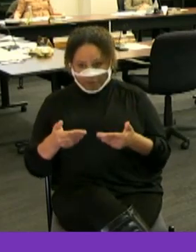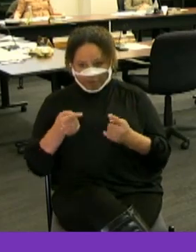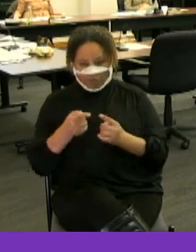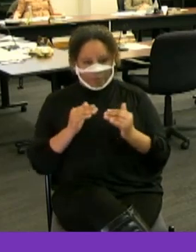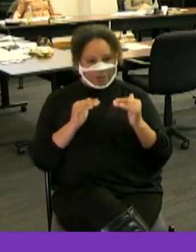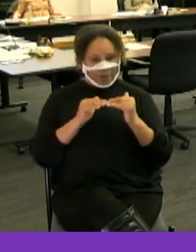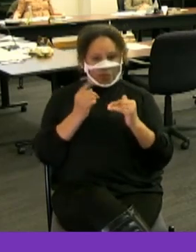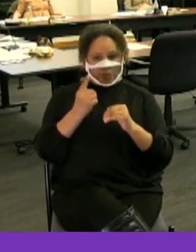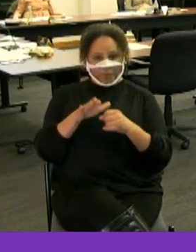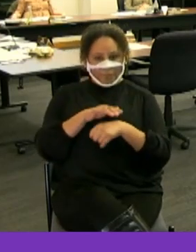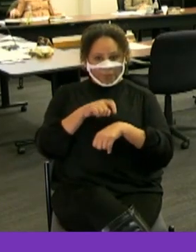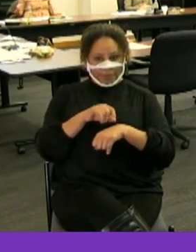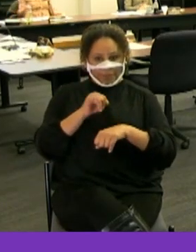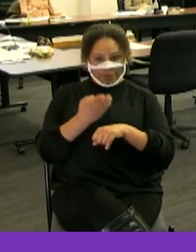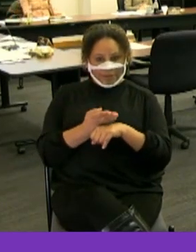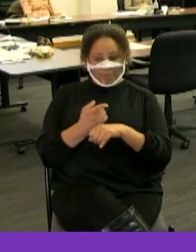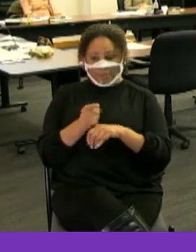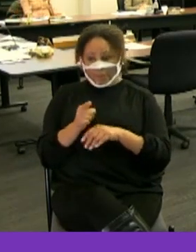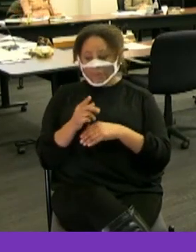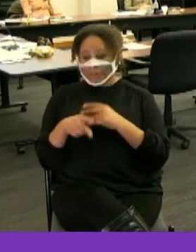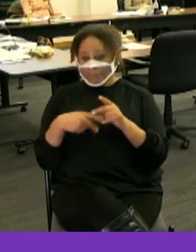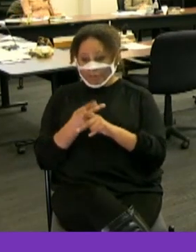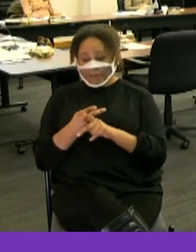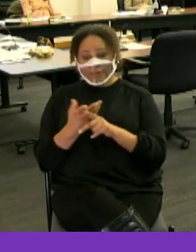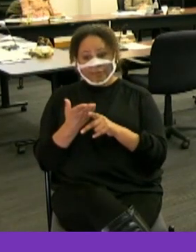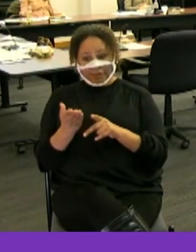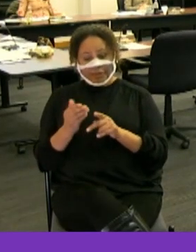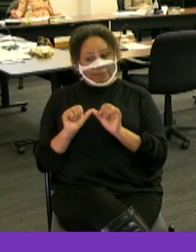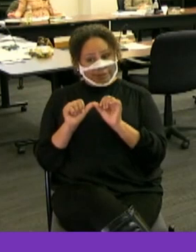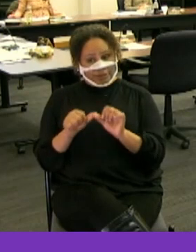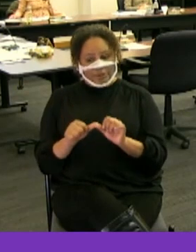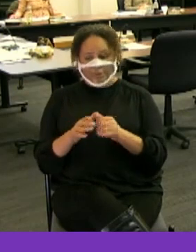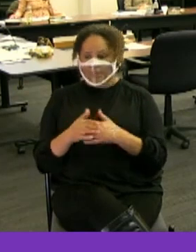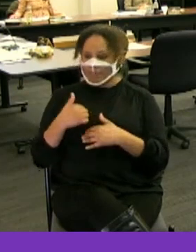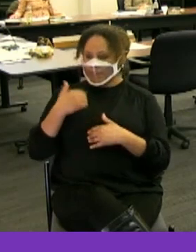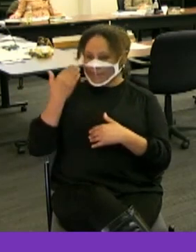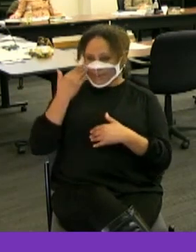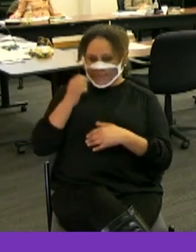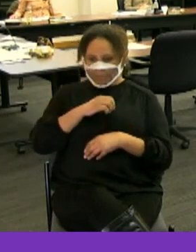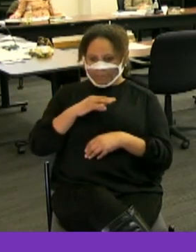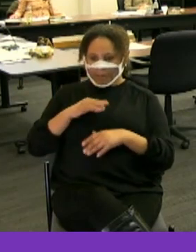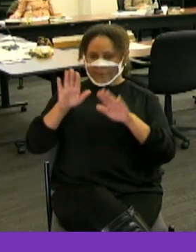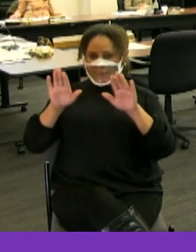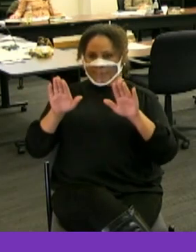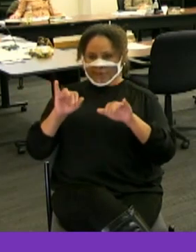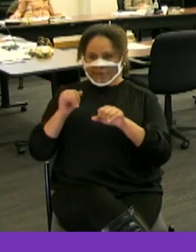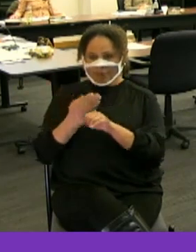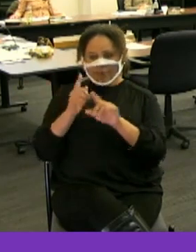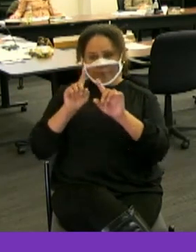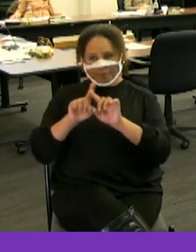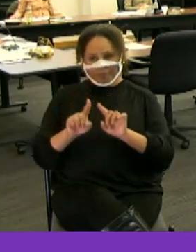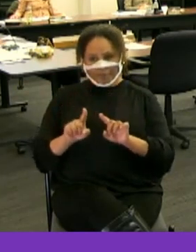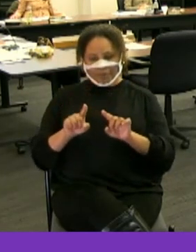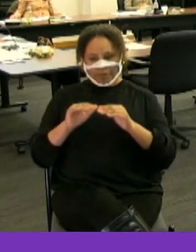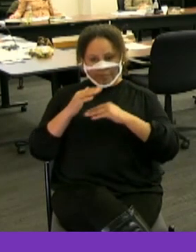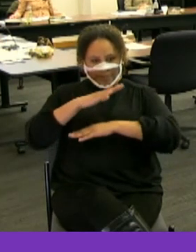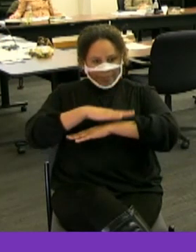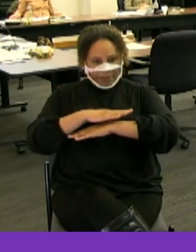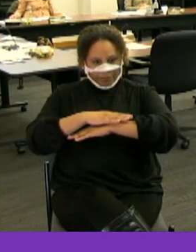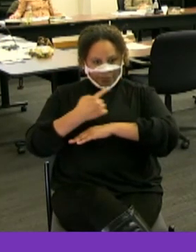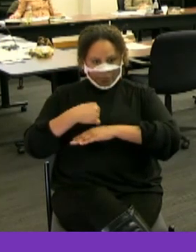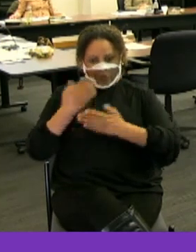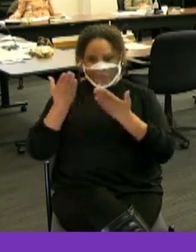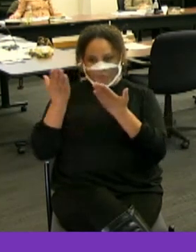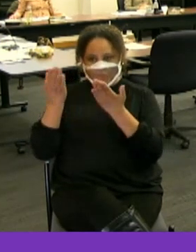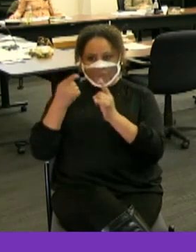happen ongoing. Correct. And I know the staff did an amazing job at all the different platforms that we offered to